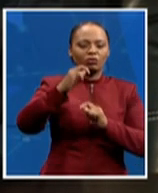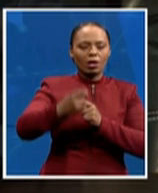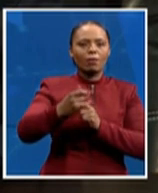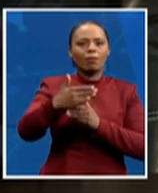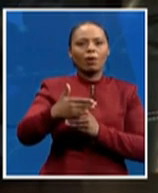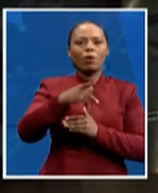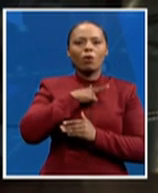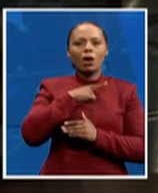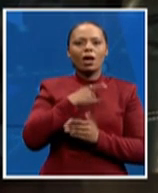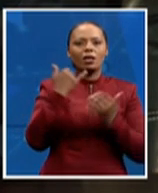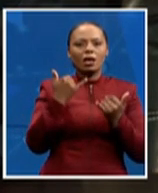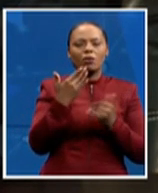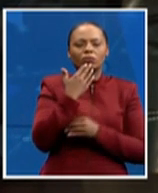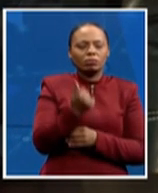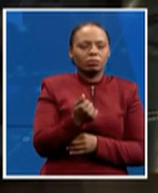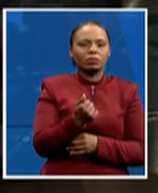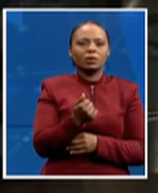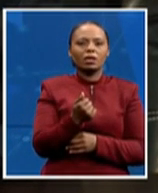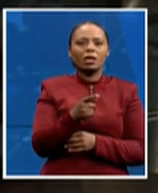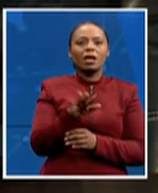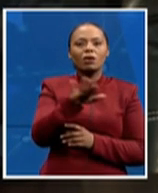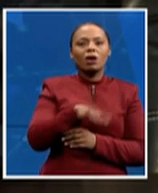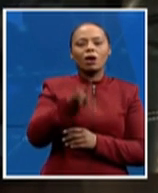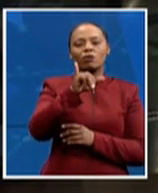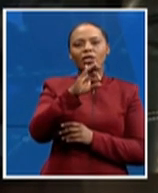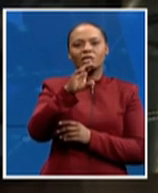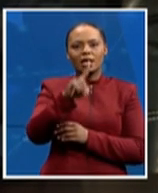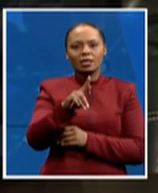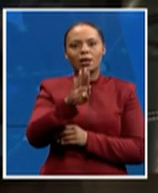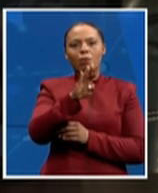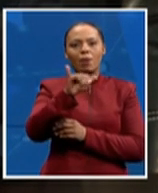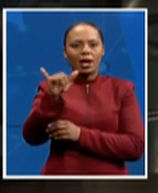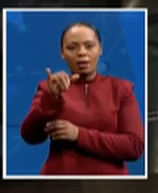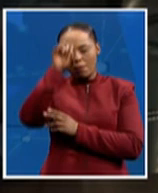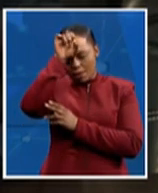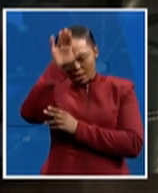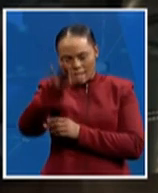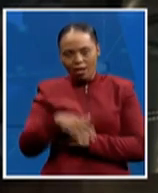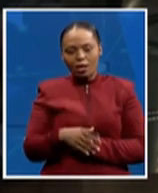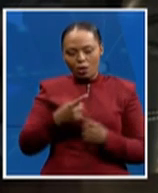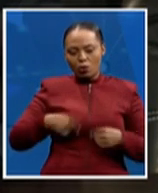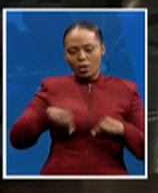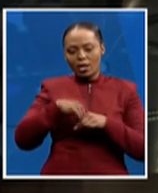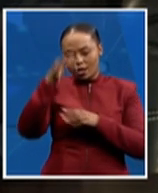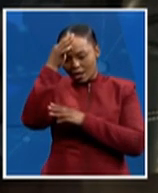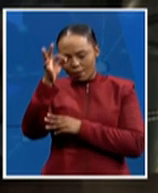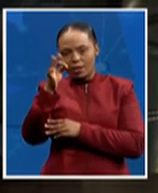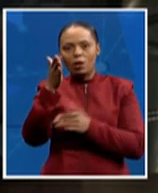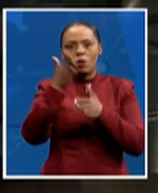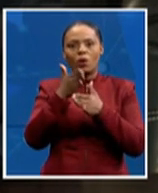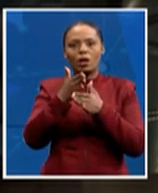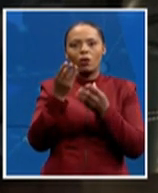at the Richards Bay mineral. As government, we are committed to working with all stakeholders to